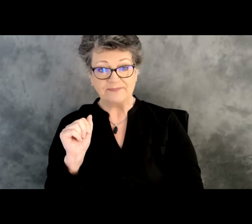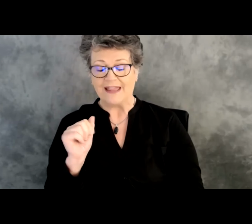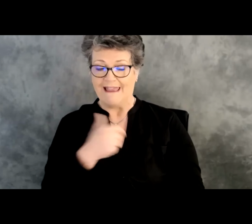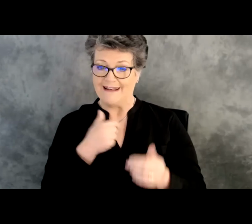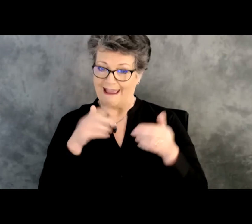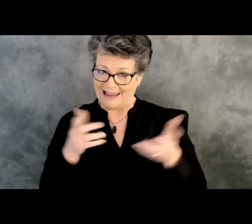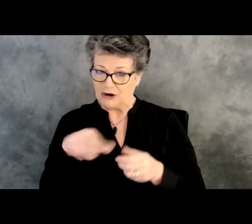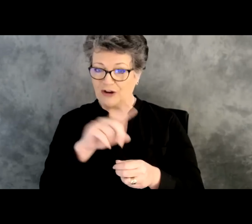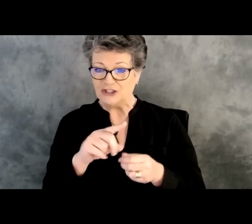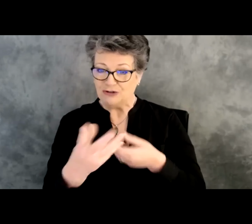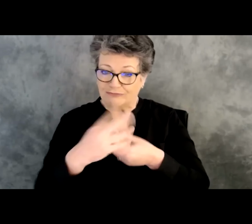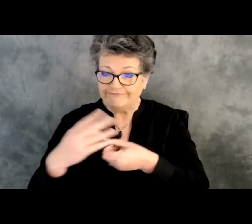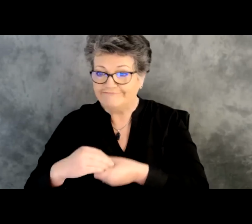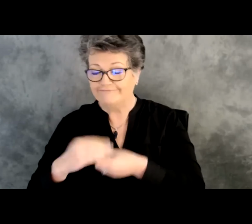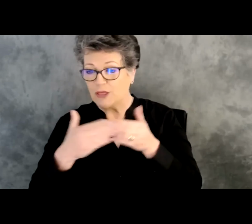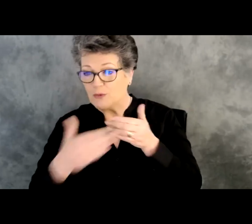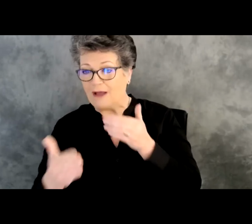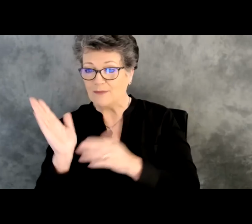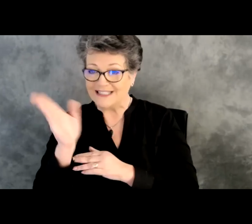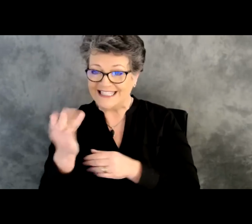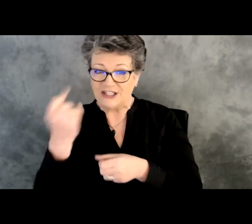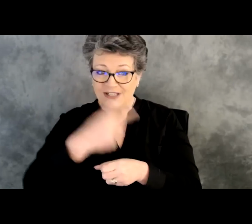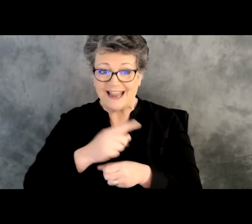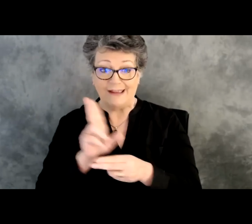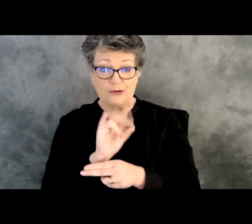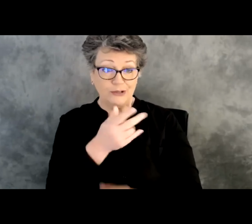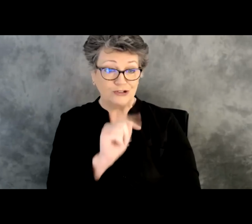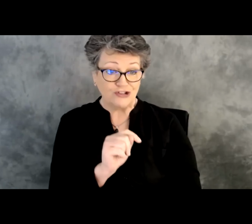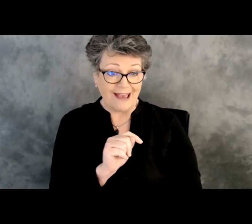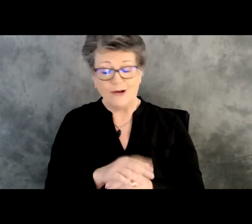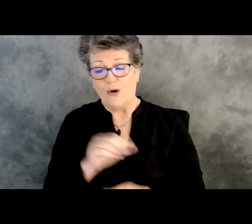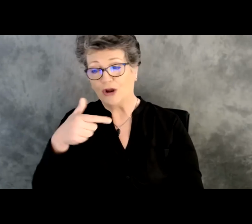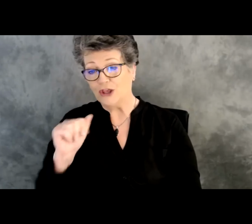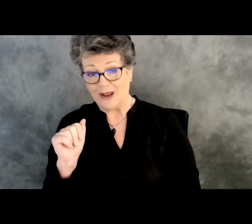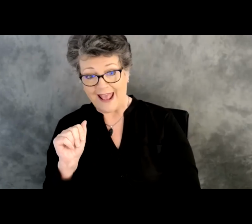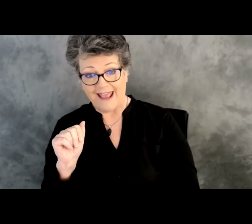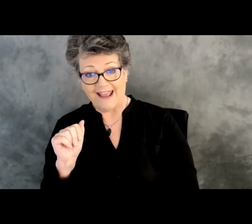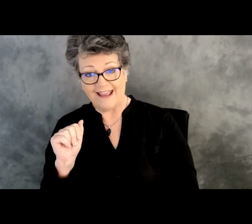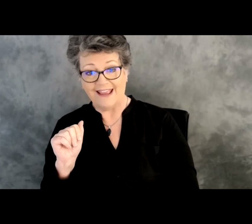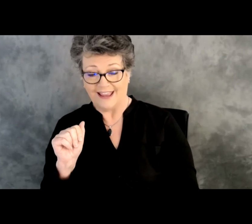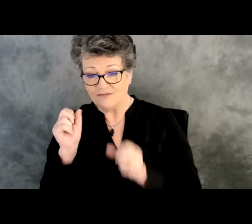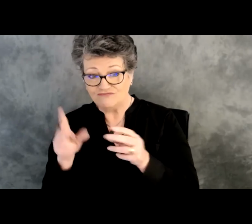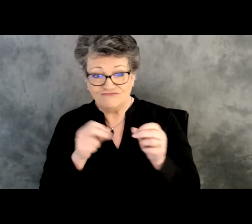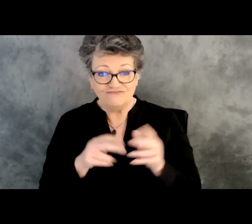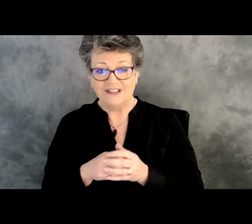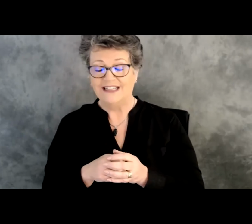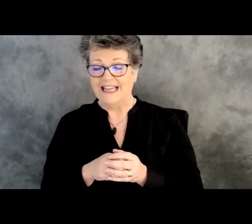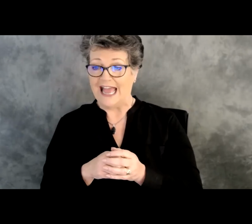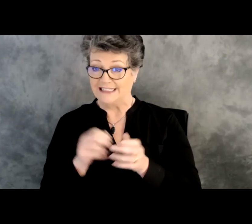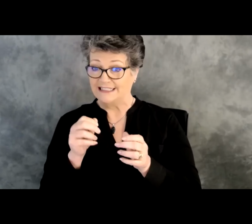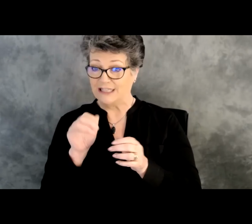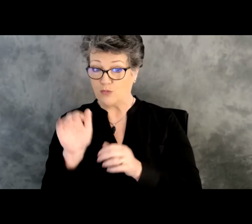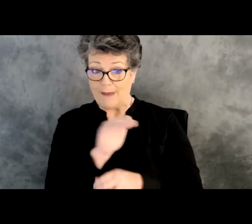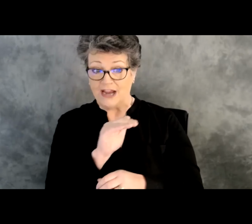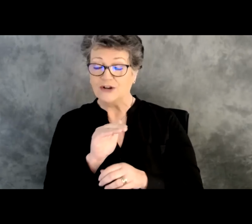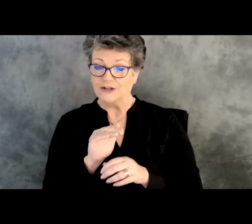you to engage throughout the presentations today. You can use chat or the Q&A feature. And as a reminder, please remember